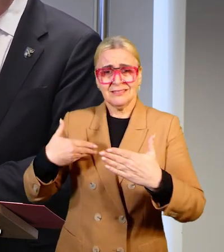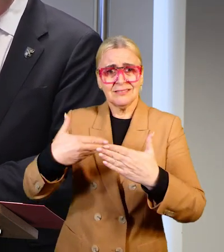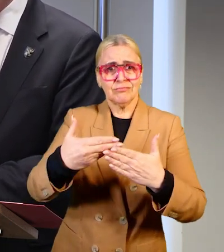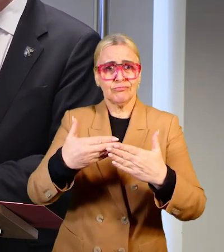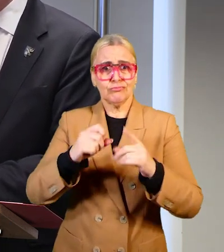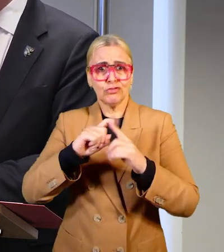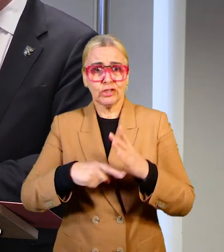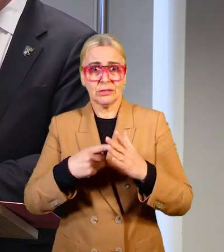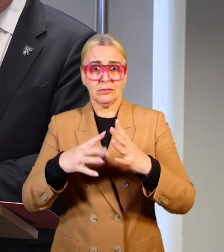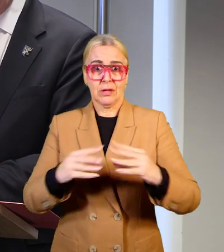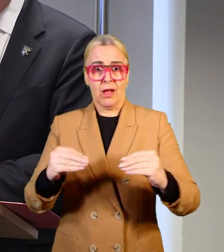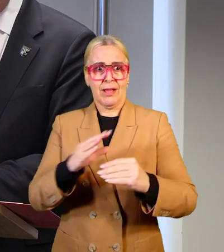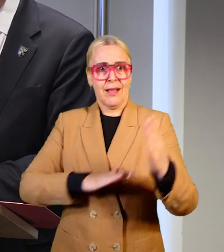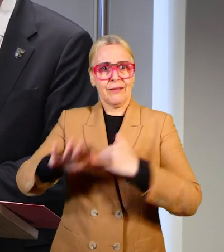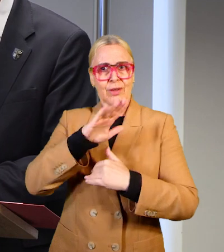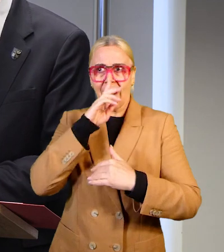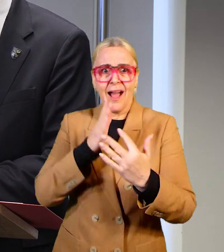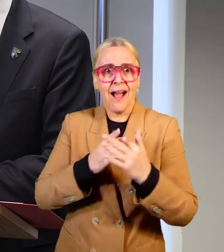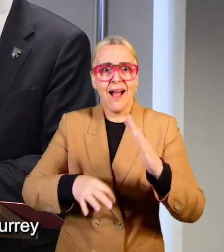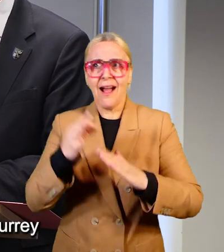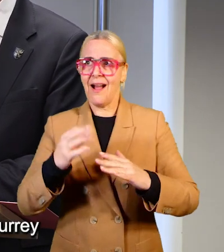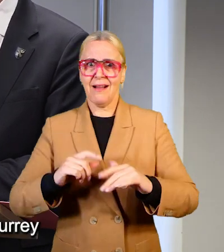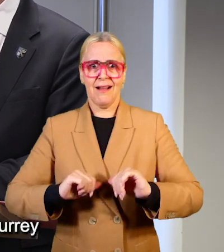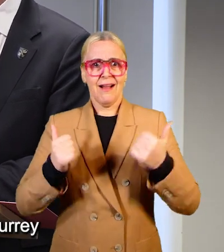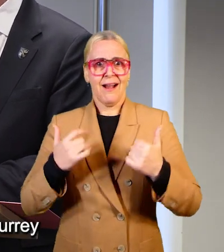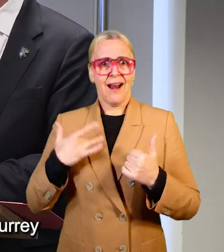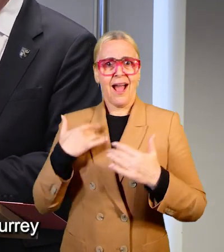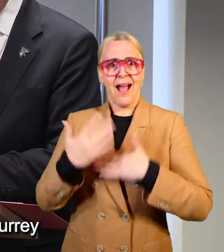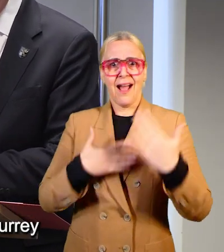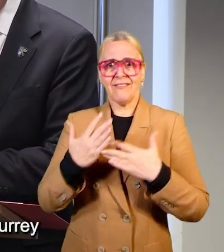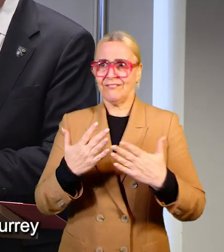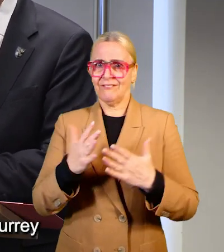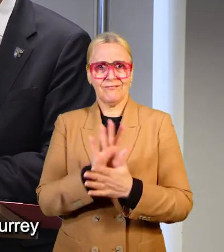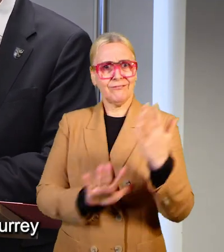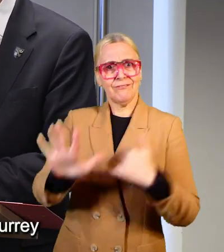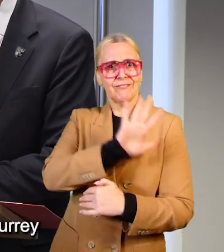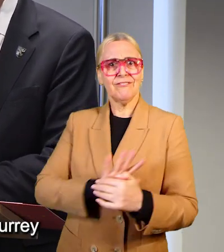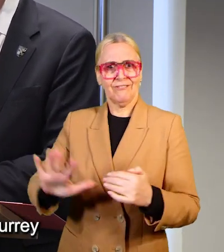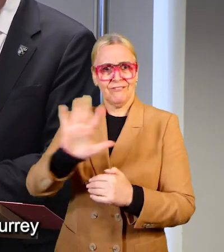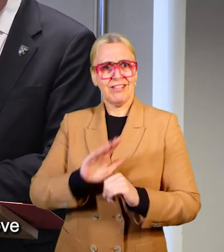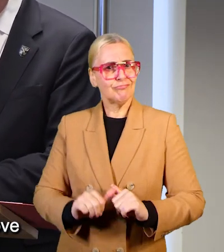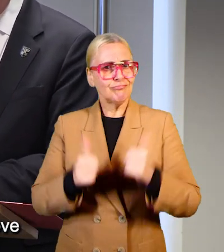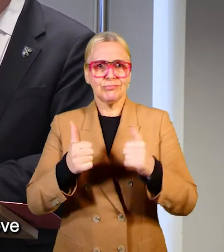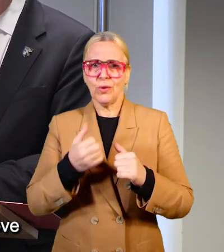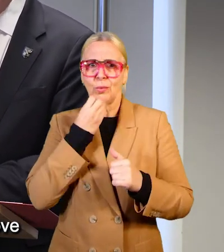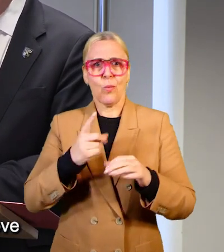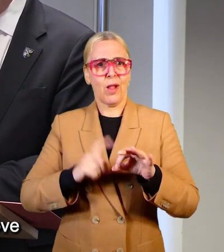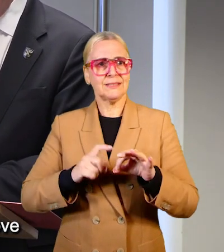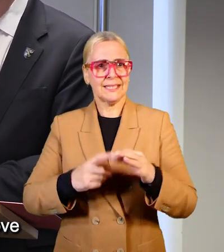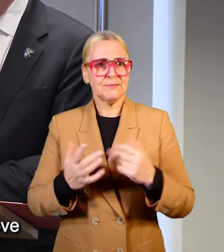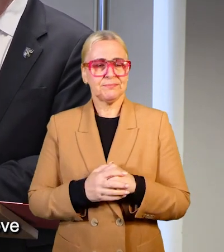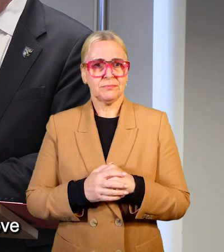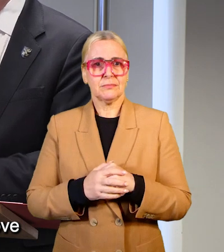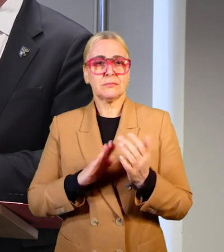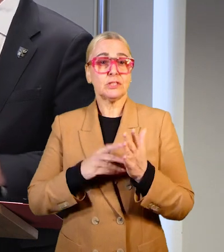shops, wildlife centres, cultural facilities, investment in legacy projects across Surrey that everyone can